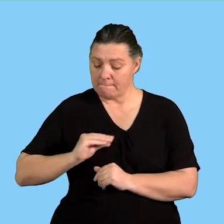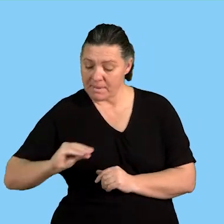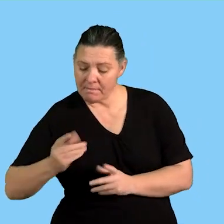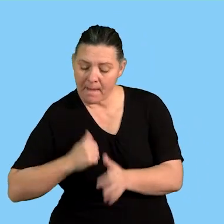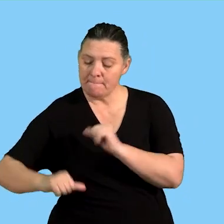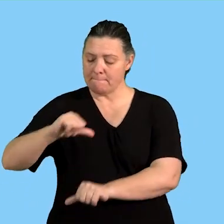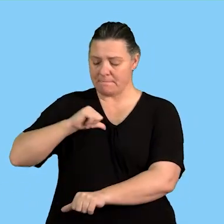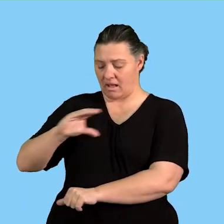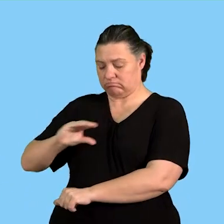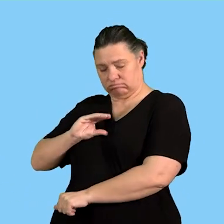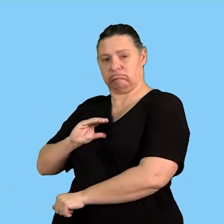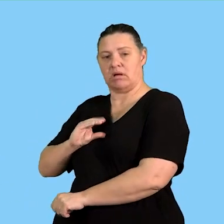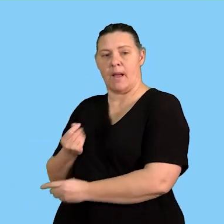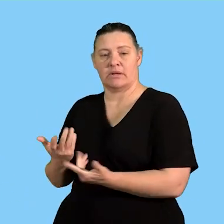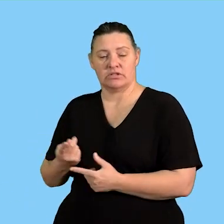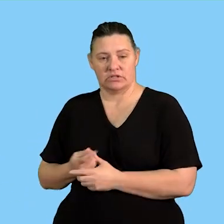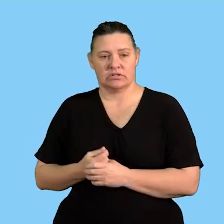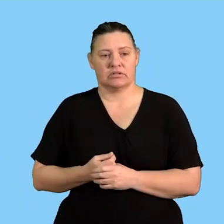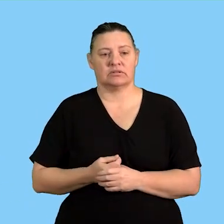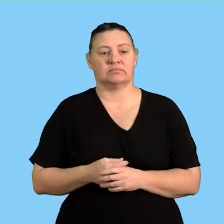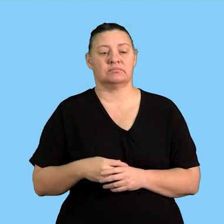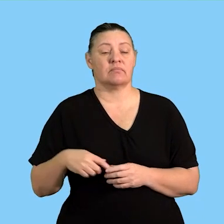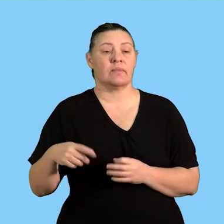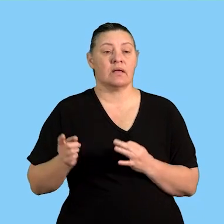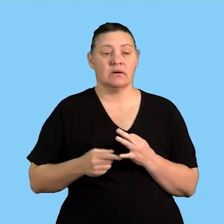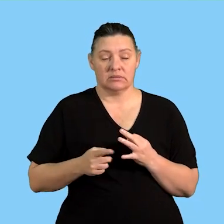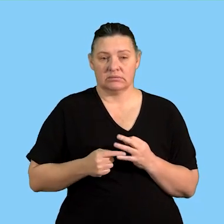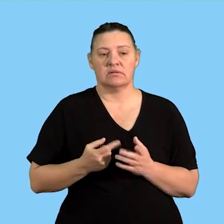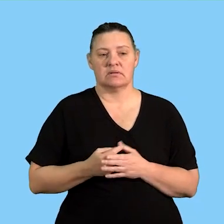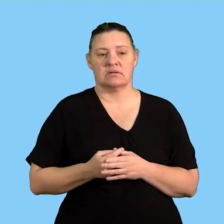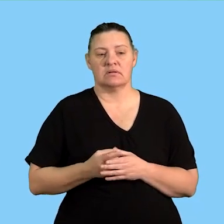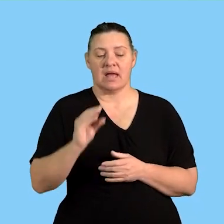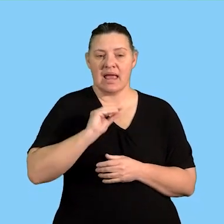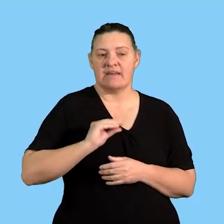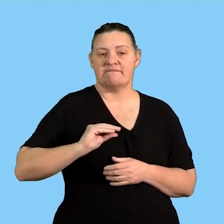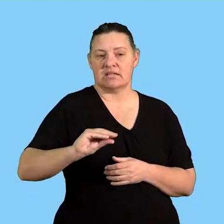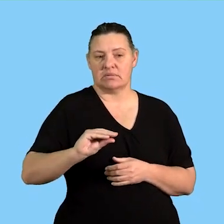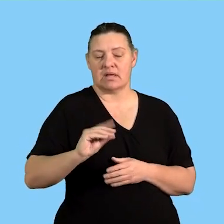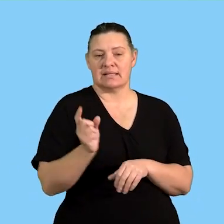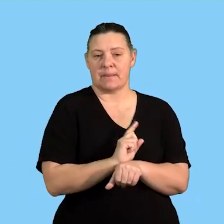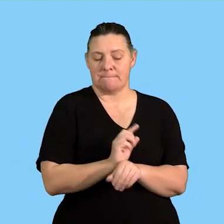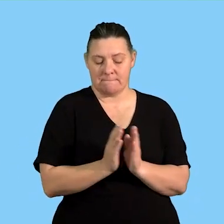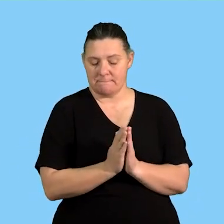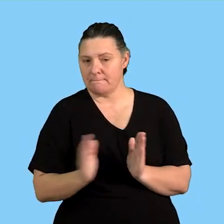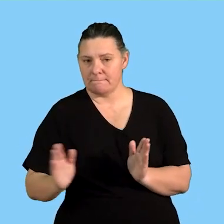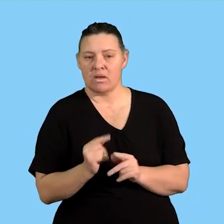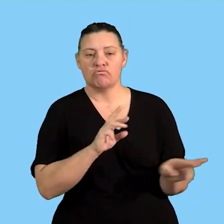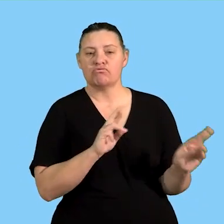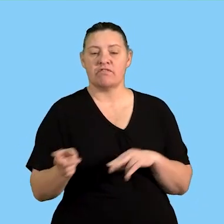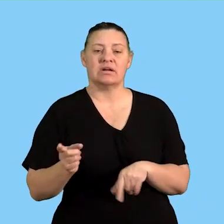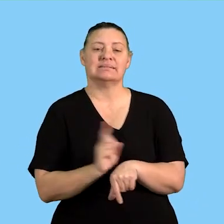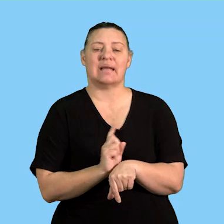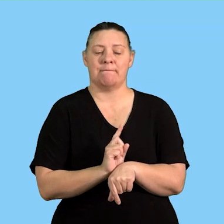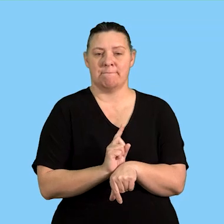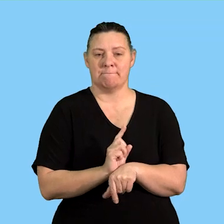get from the investment? Another aspect to consider now is your investment period. This refers to the